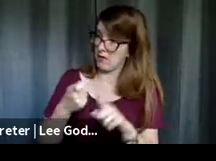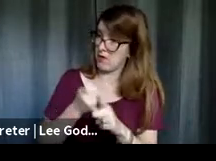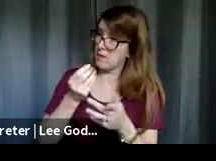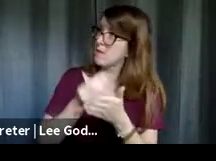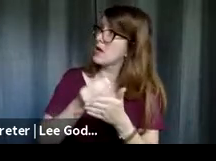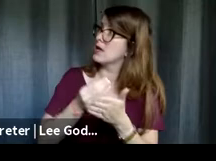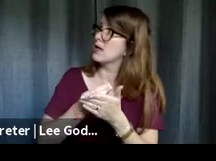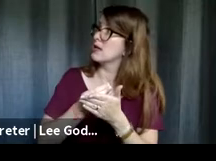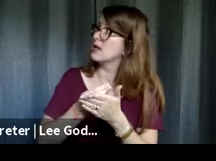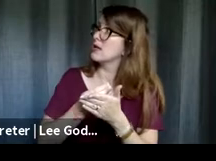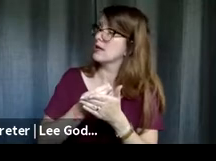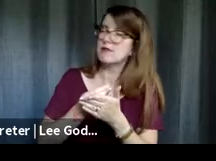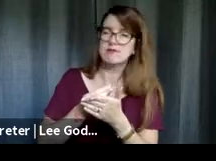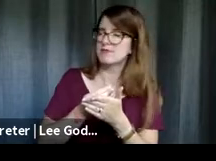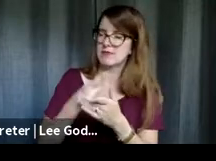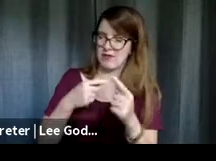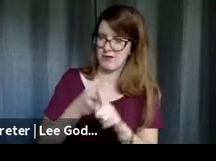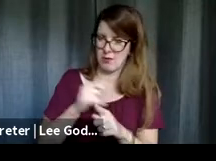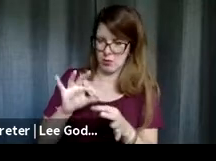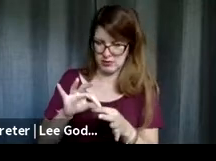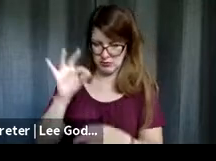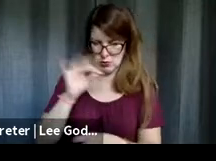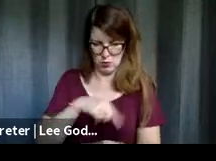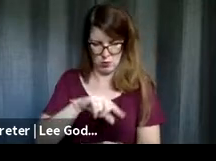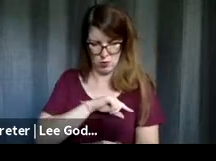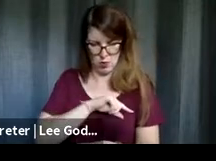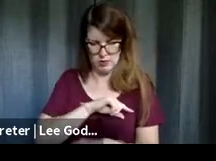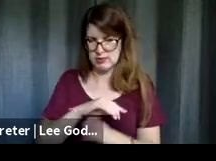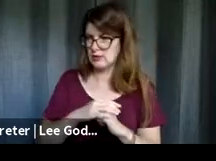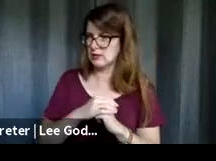comes from those spiritual qualities of